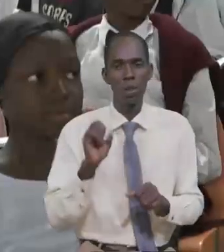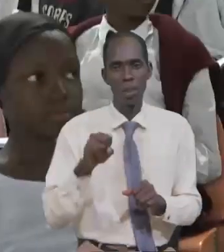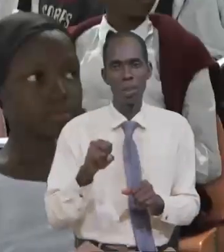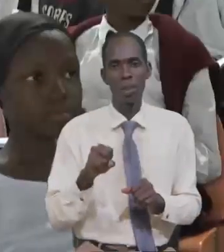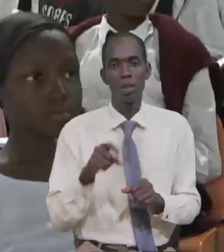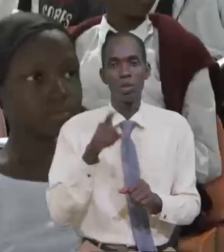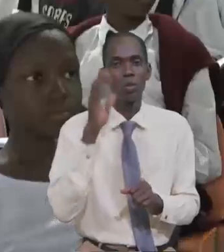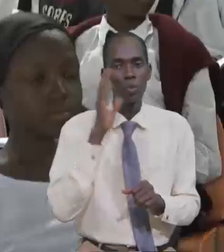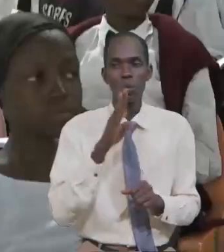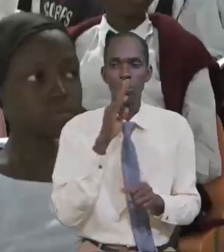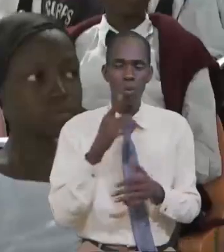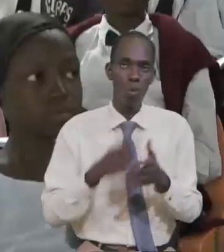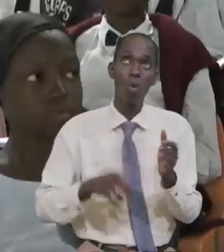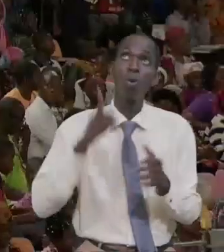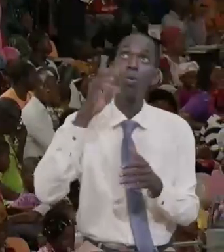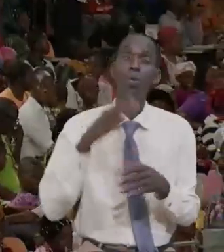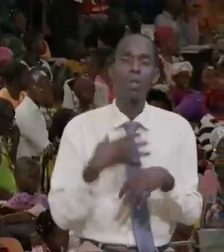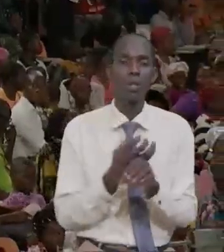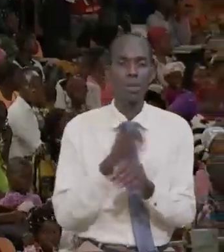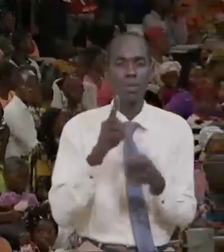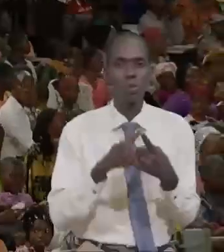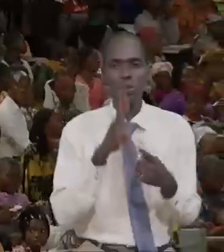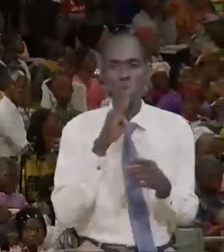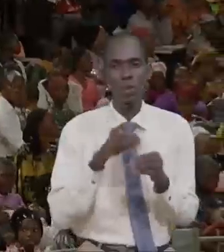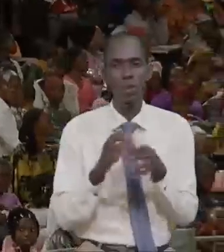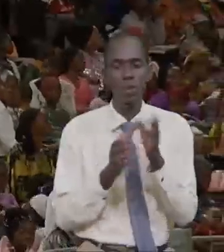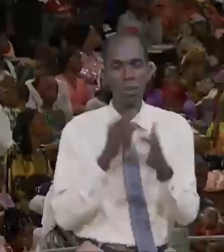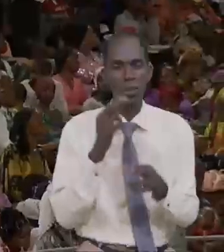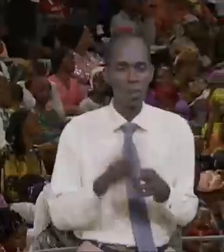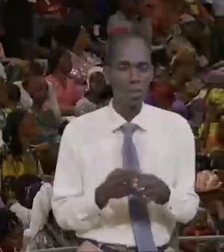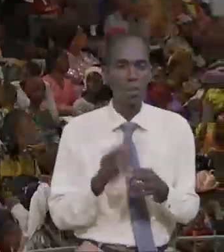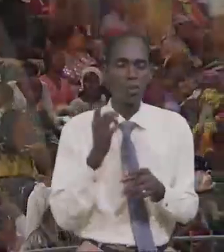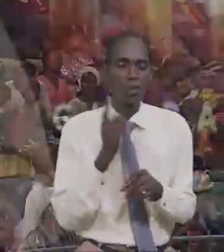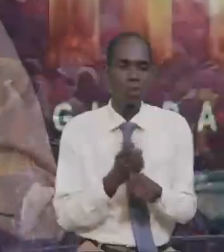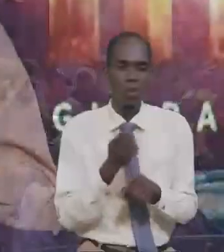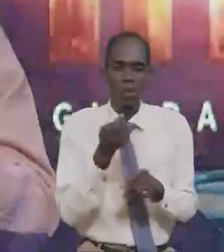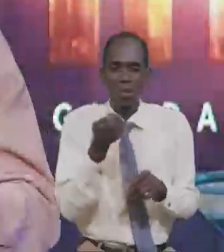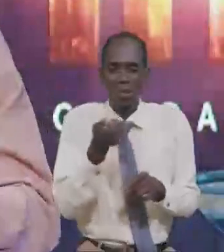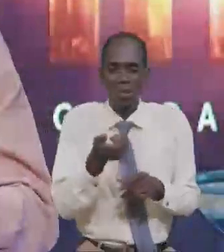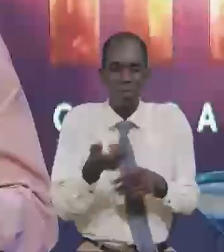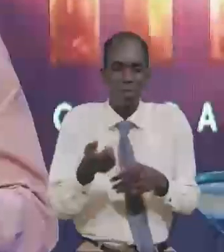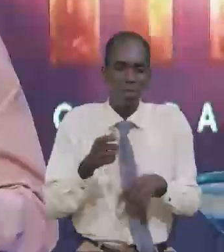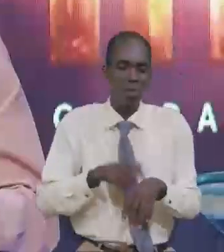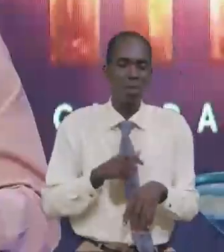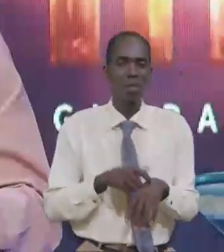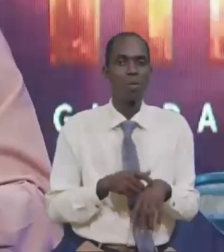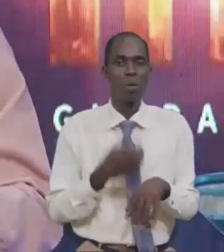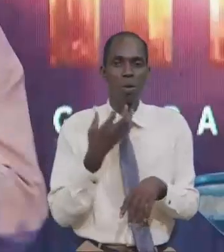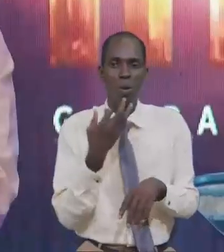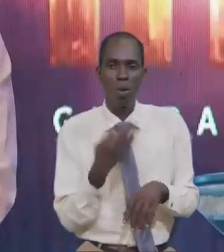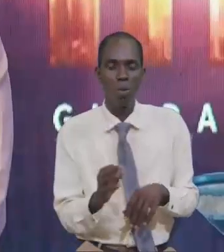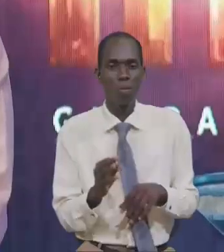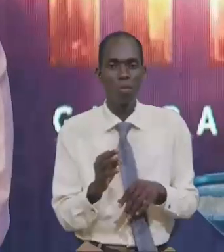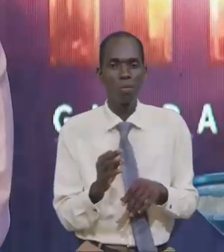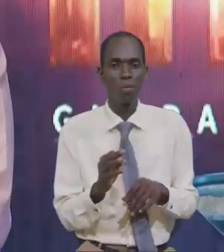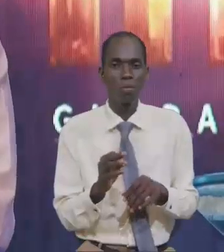now and becoming the person that is thoughtful, the person that is meditative, and the